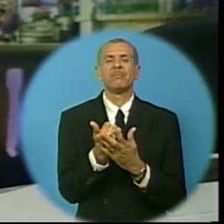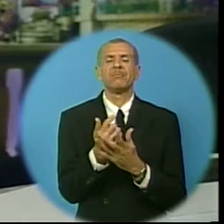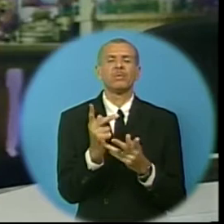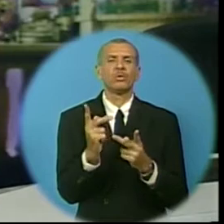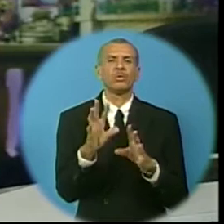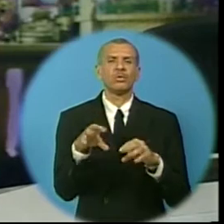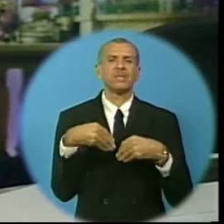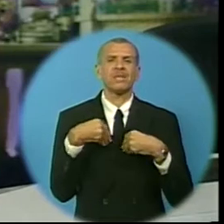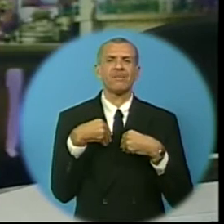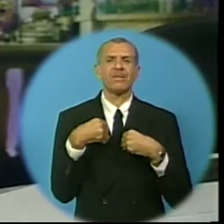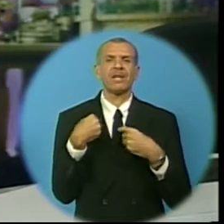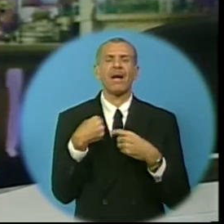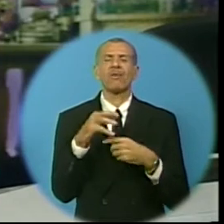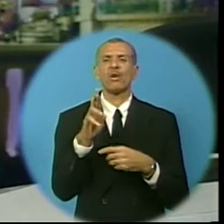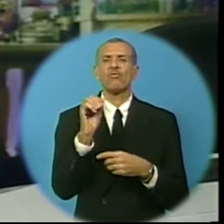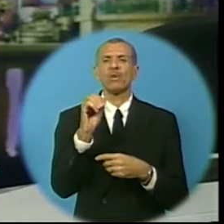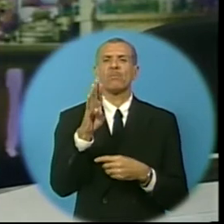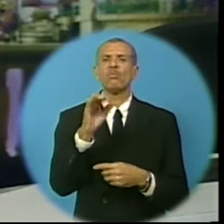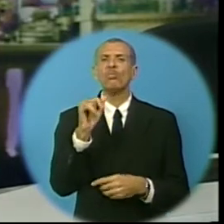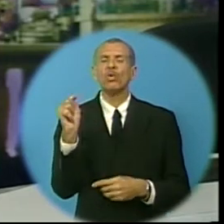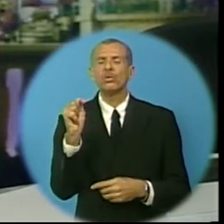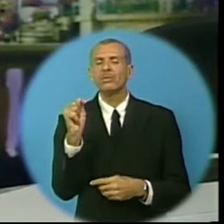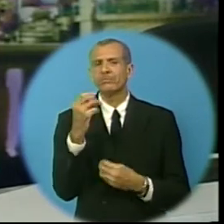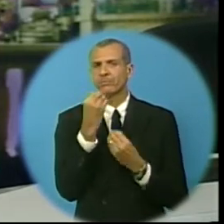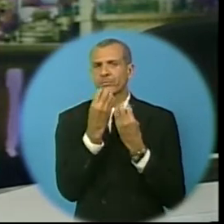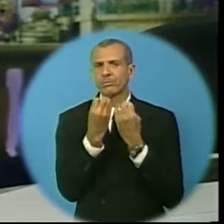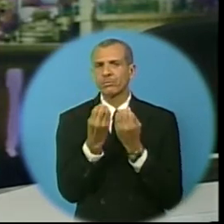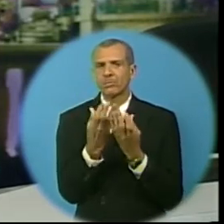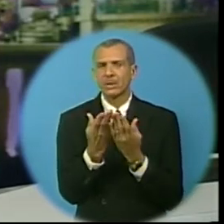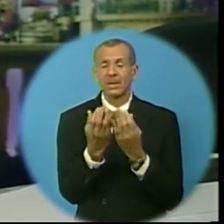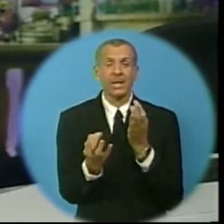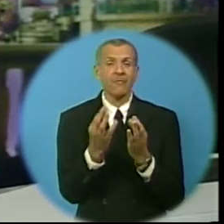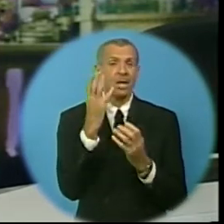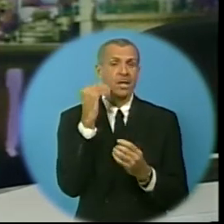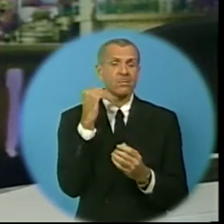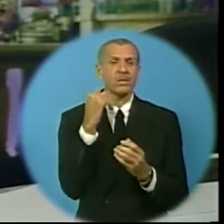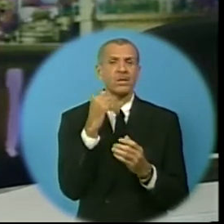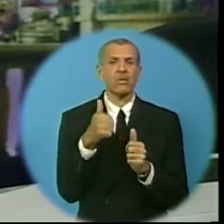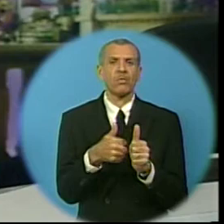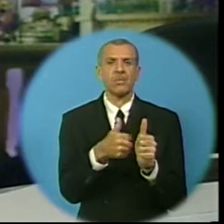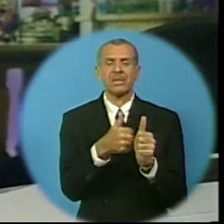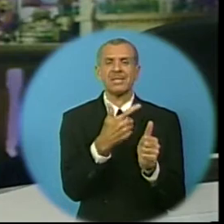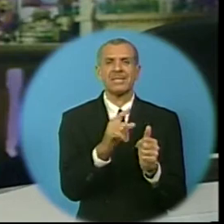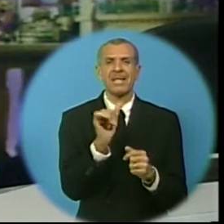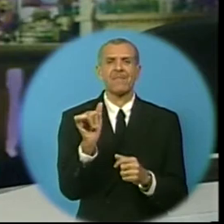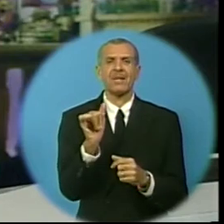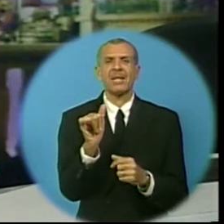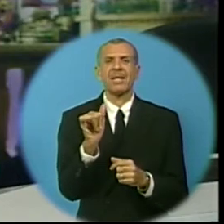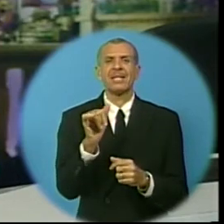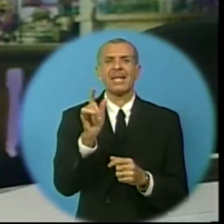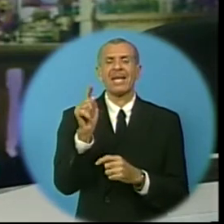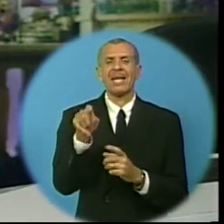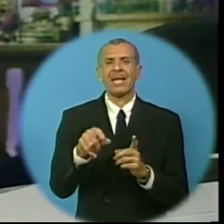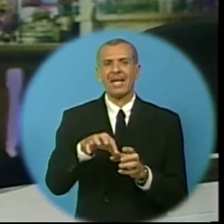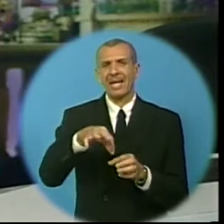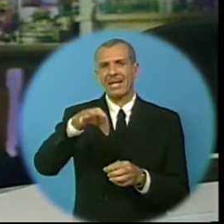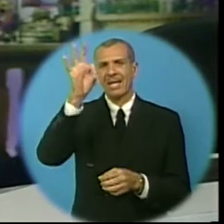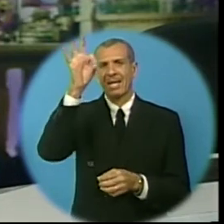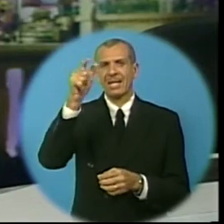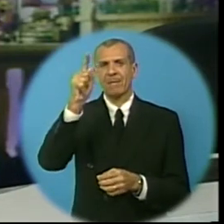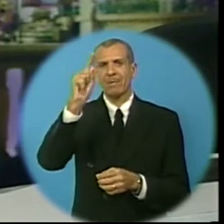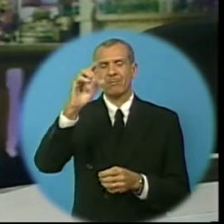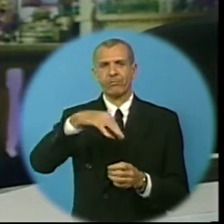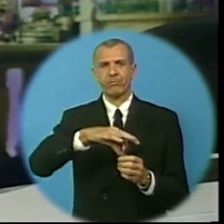to display a reboot message. Now, if you're experiencing this, follow these steps. Remove the antenna cable.